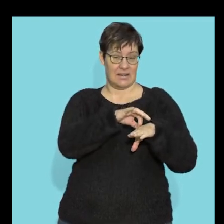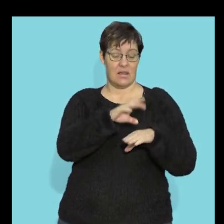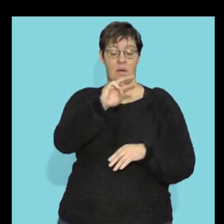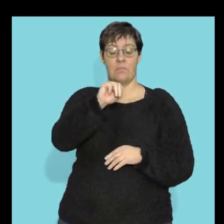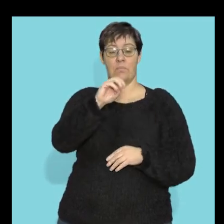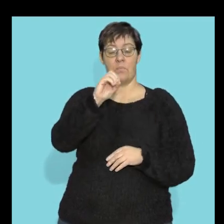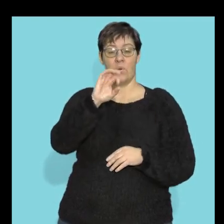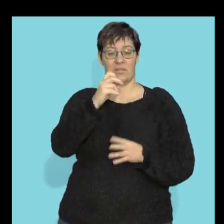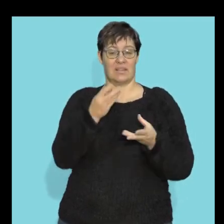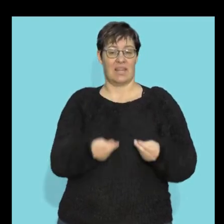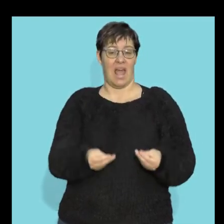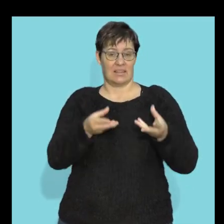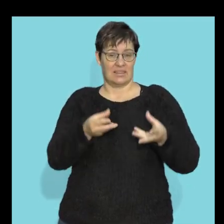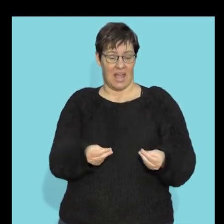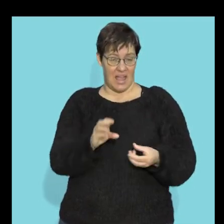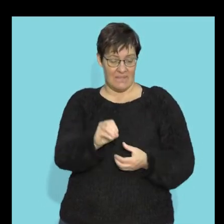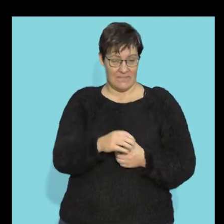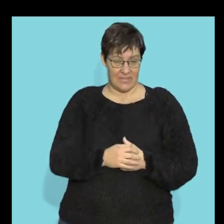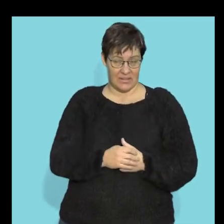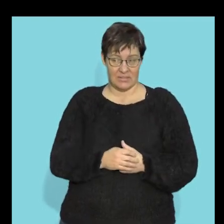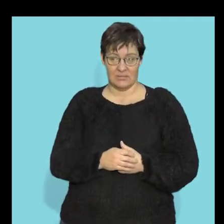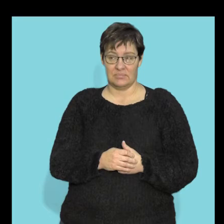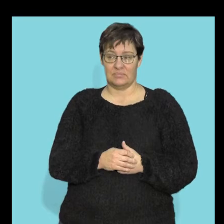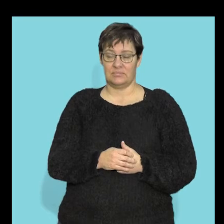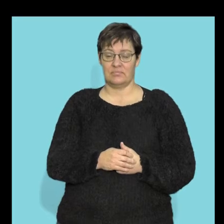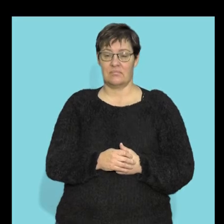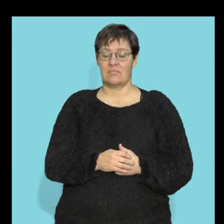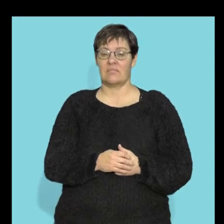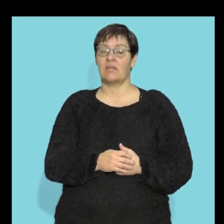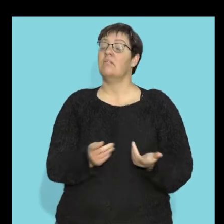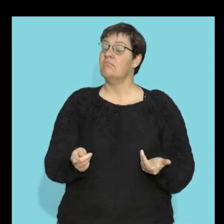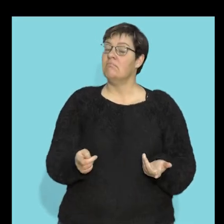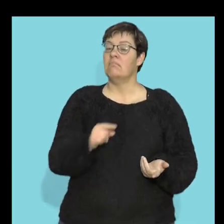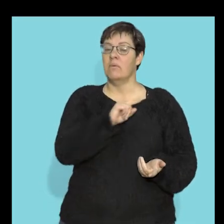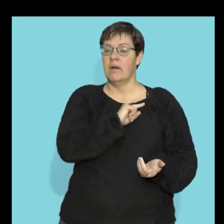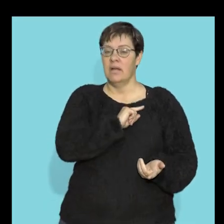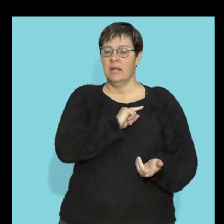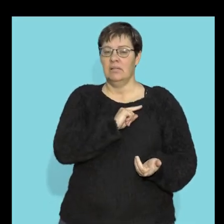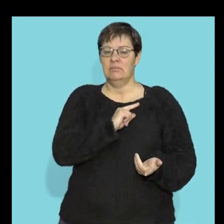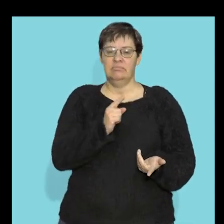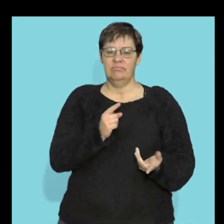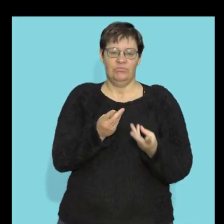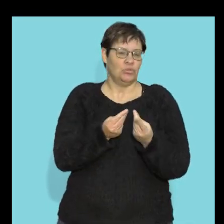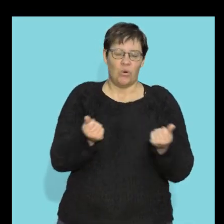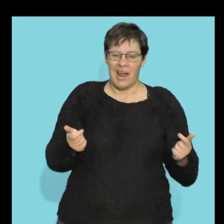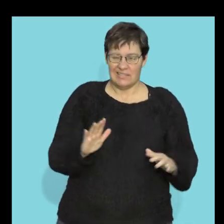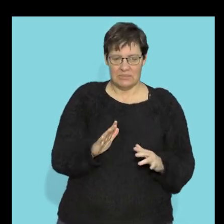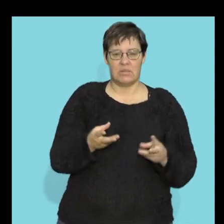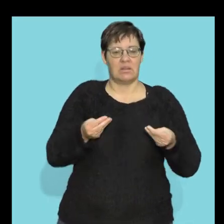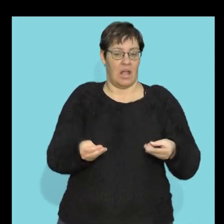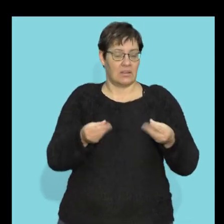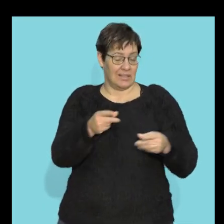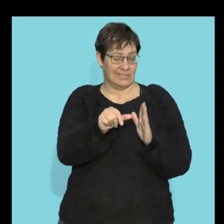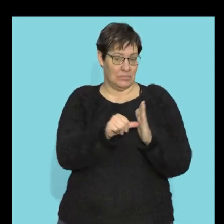moist. All right, so there we go. We said that moistness, being able to, right, not be dry out is really